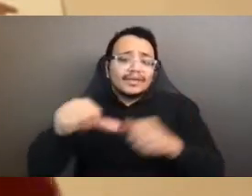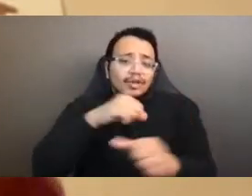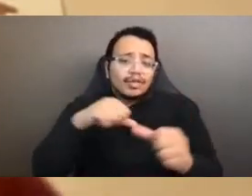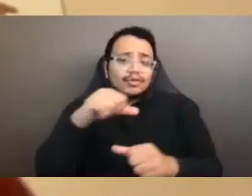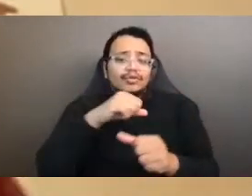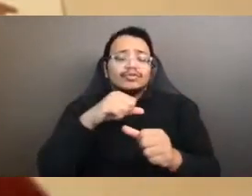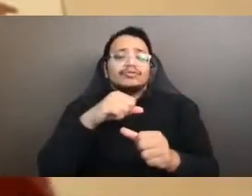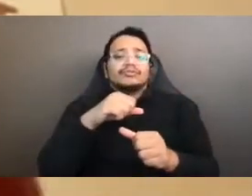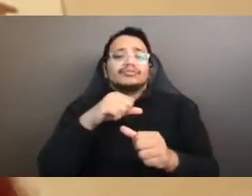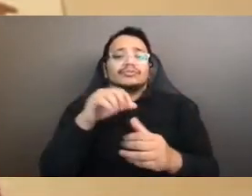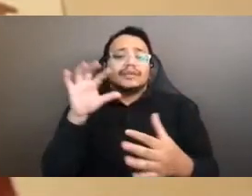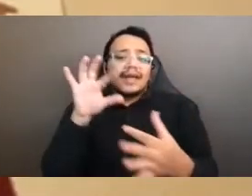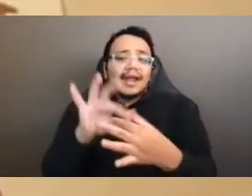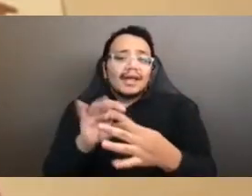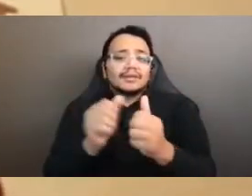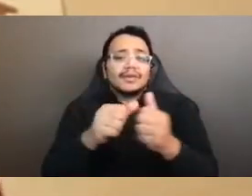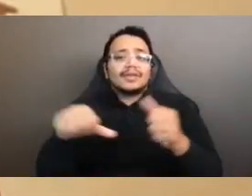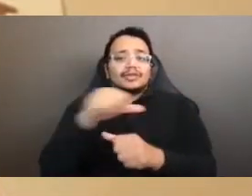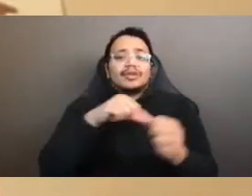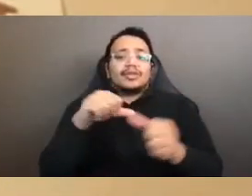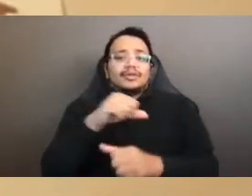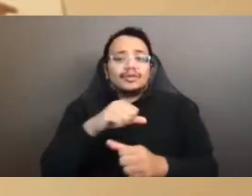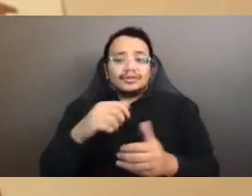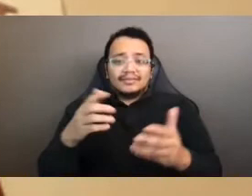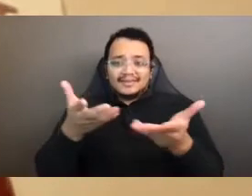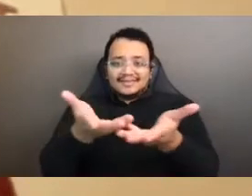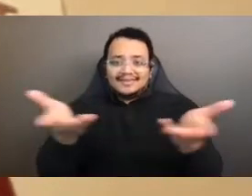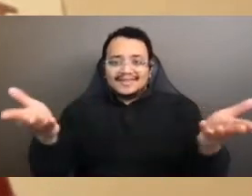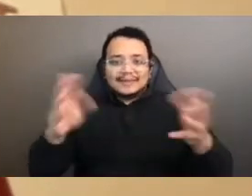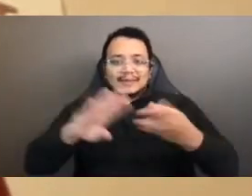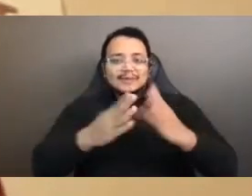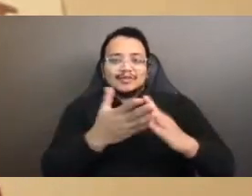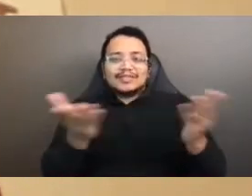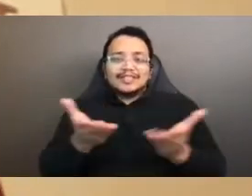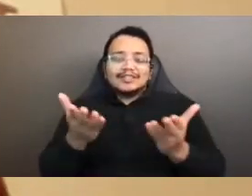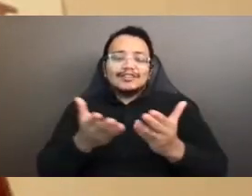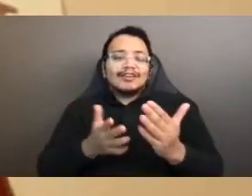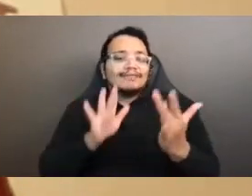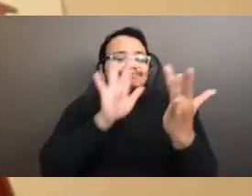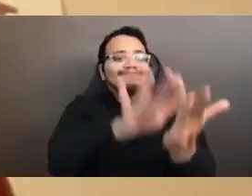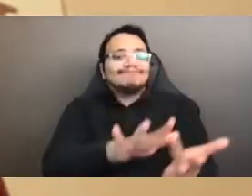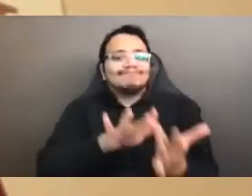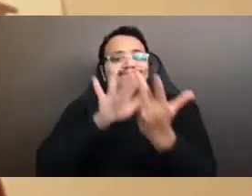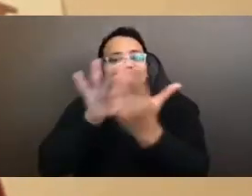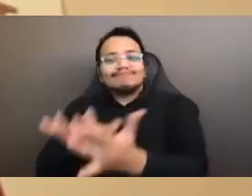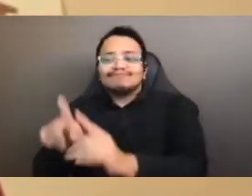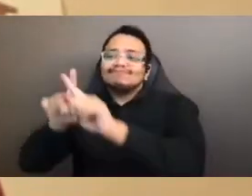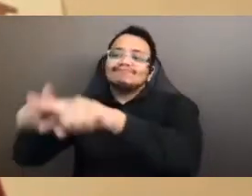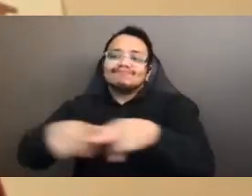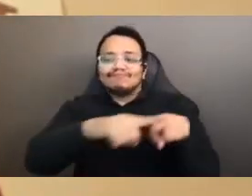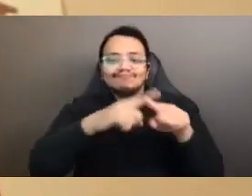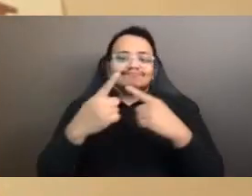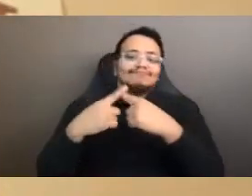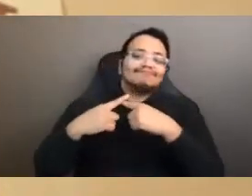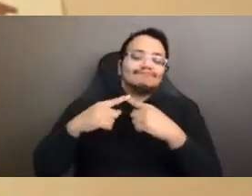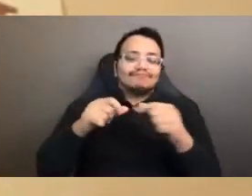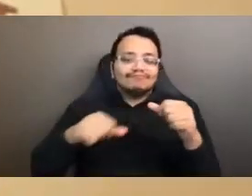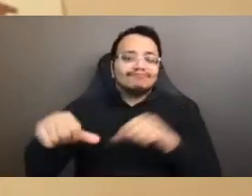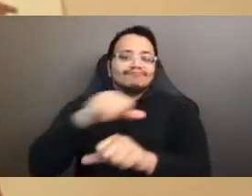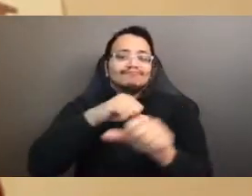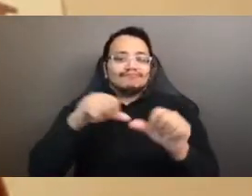have a whole cohort of people right here that you could reach out and touch, that you can lean on, that we